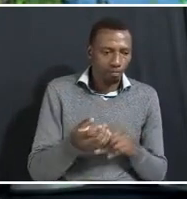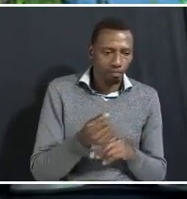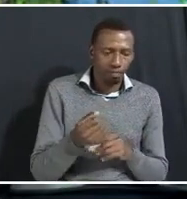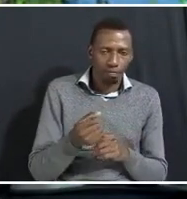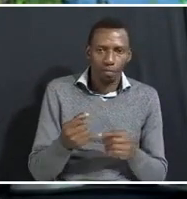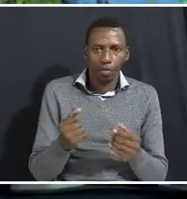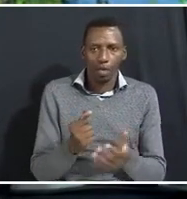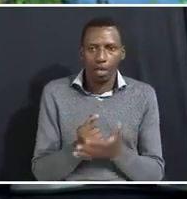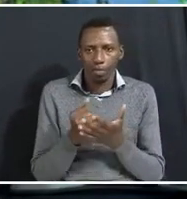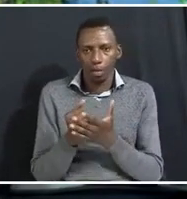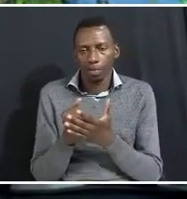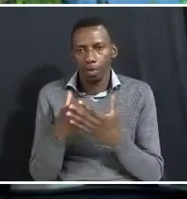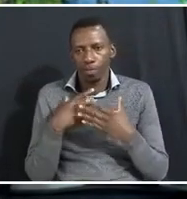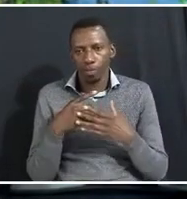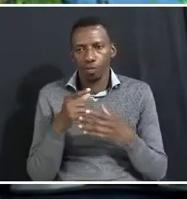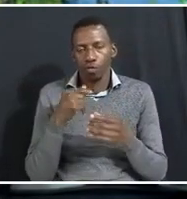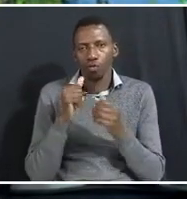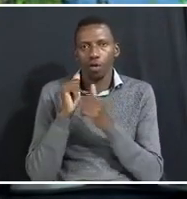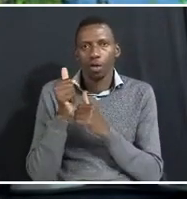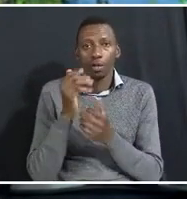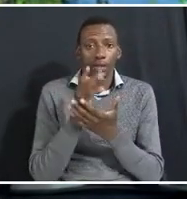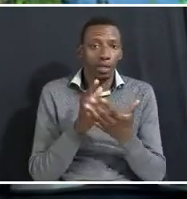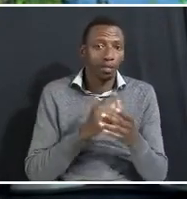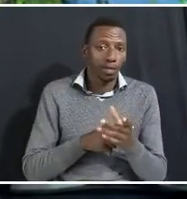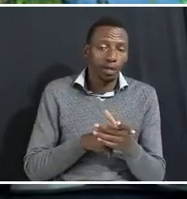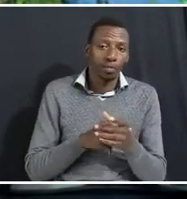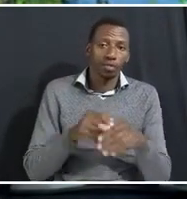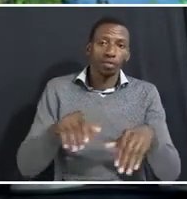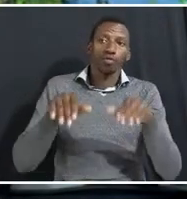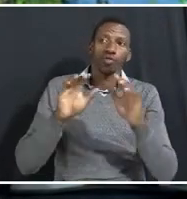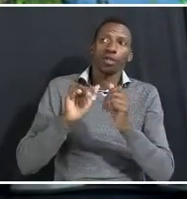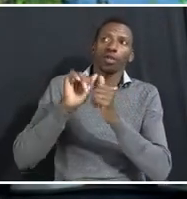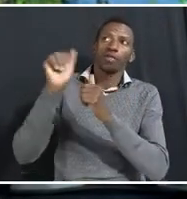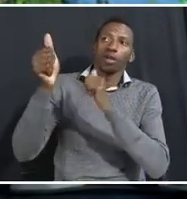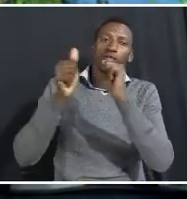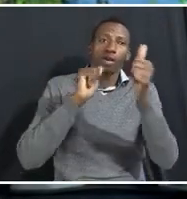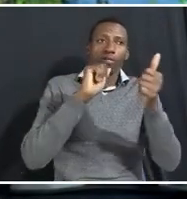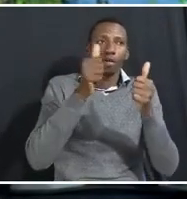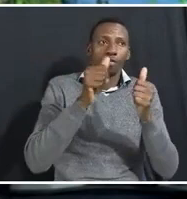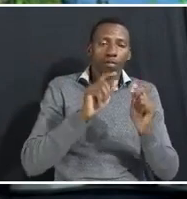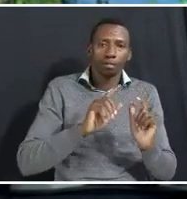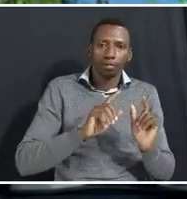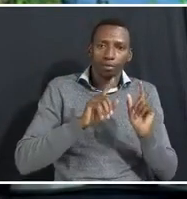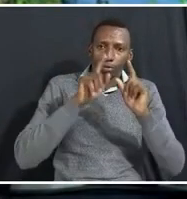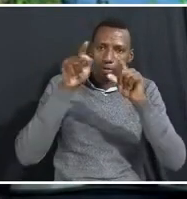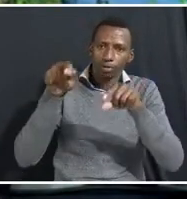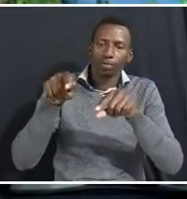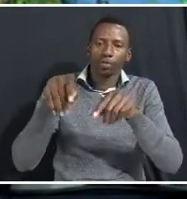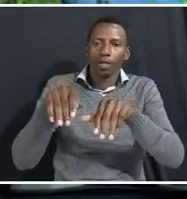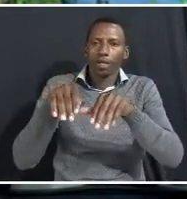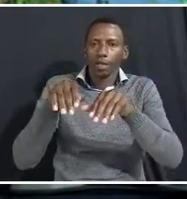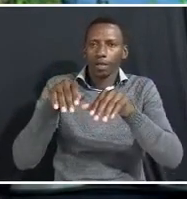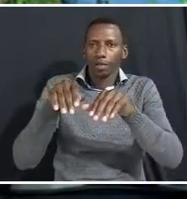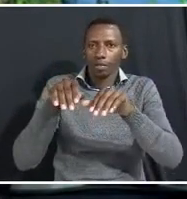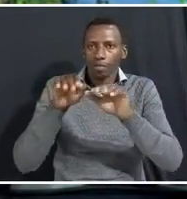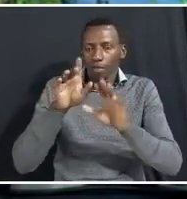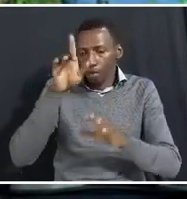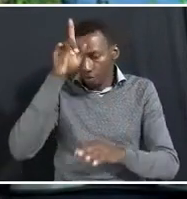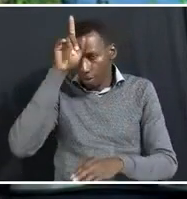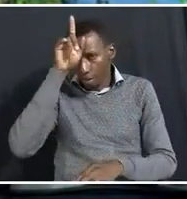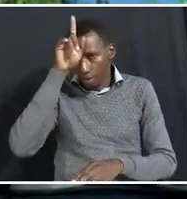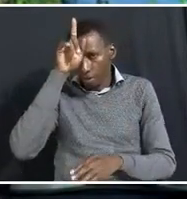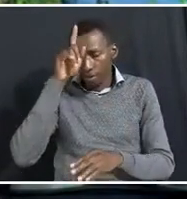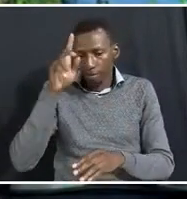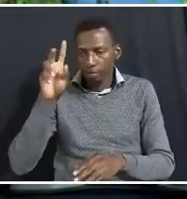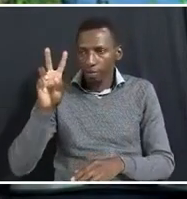here. Sometimes we use the van even to attend to funerals, members' funerals, back in their home, the up country.